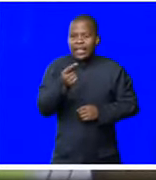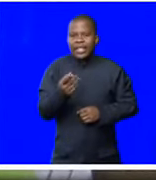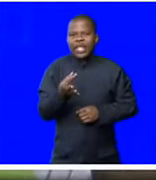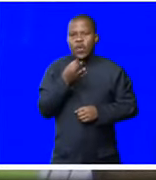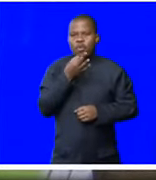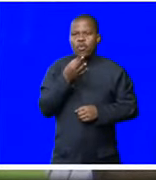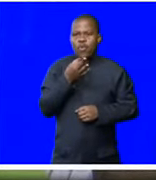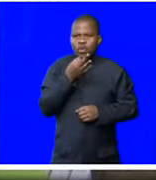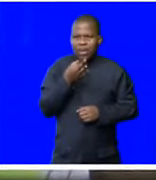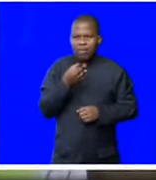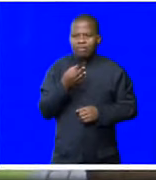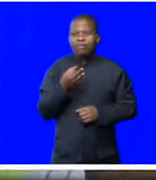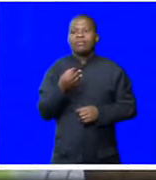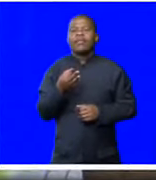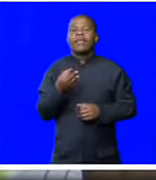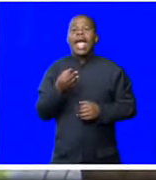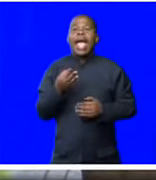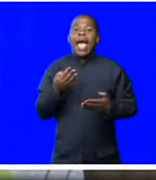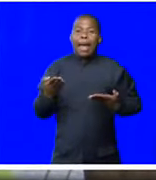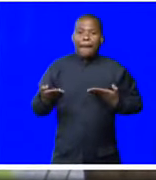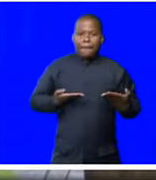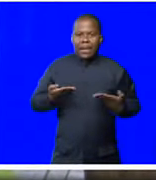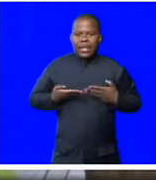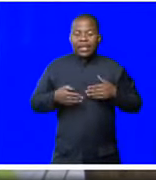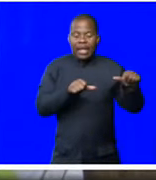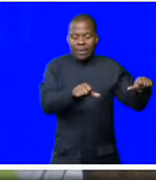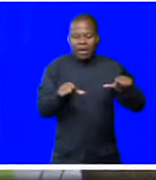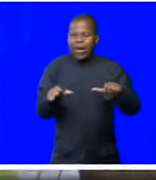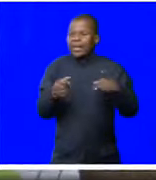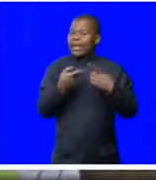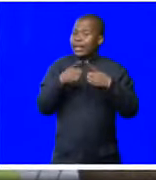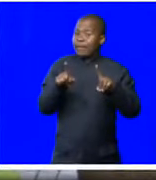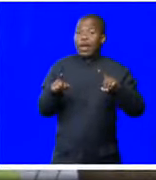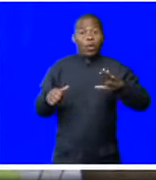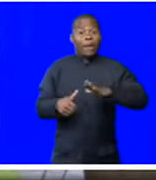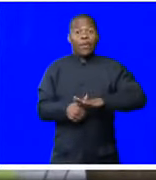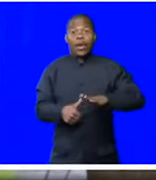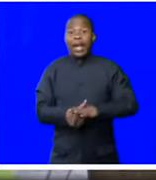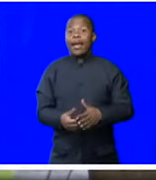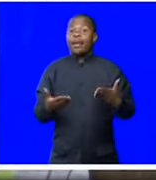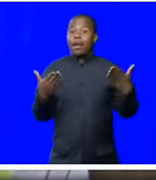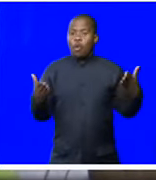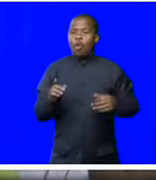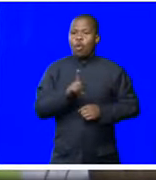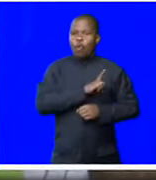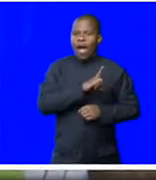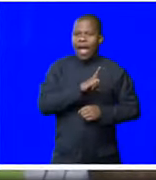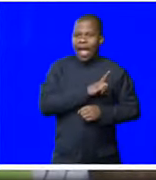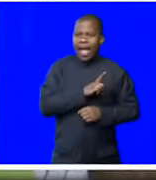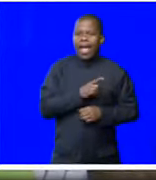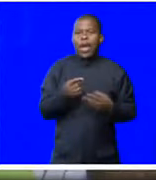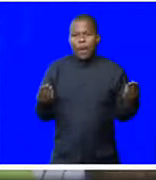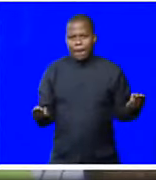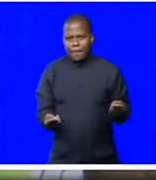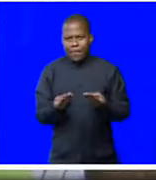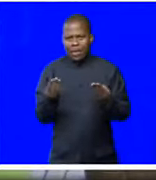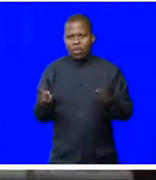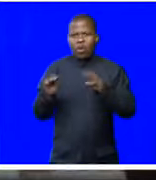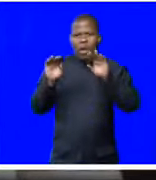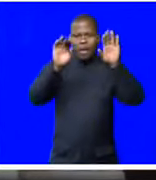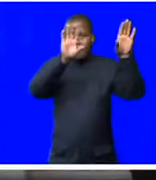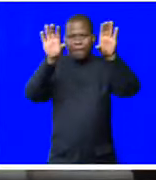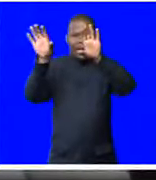saying, you can do what somebody else is doing, but at the extra before the ordinary, so that you become